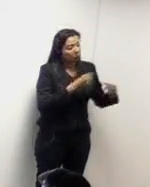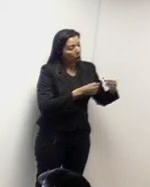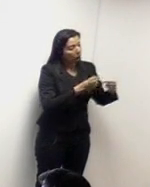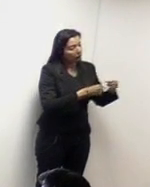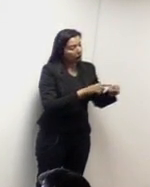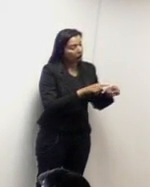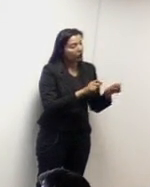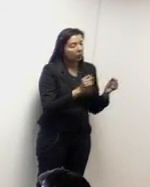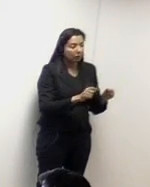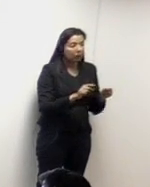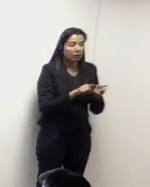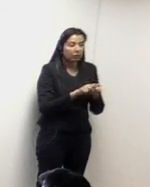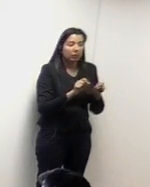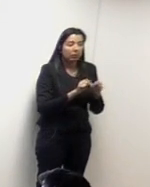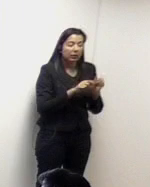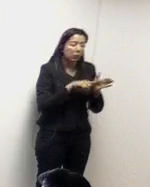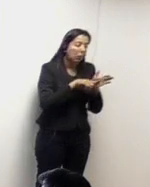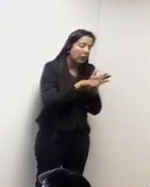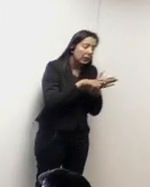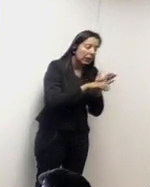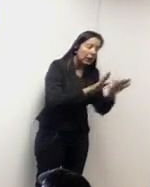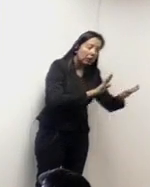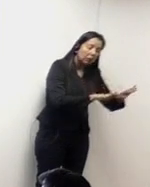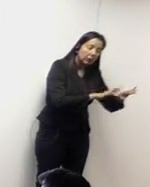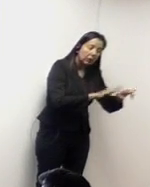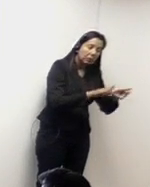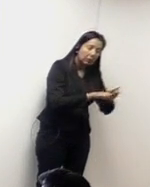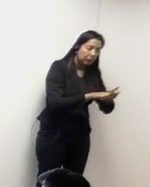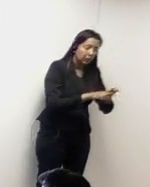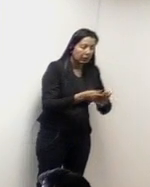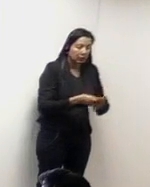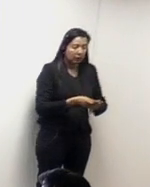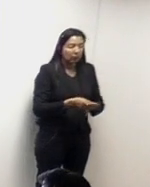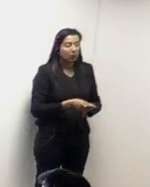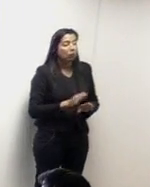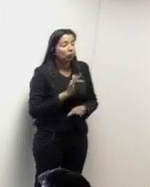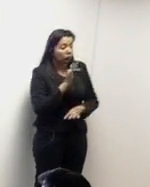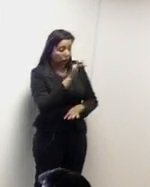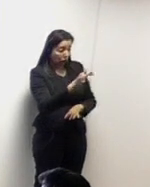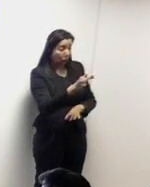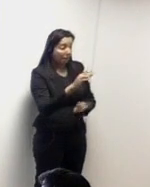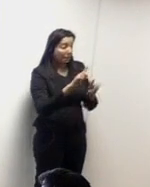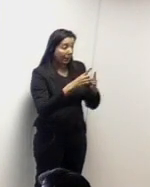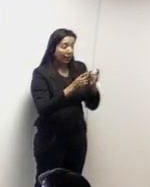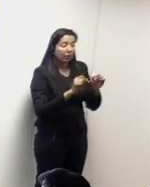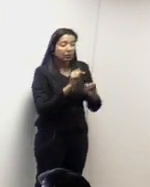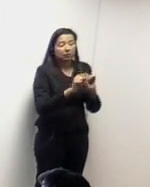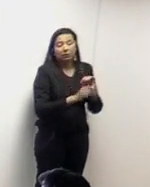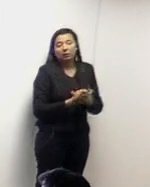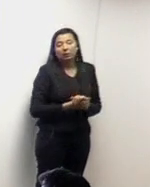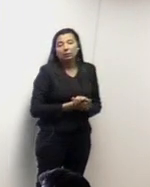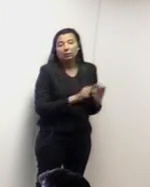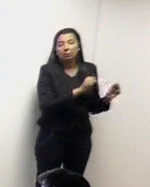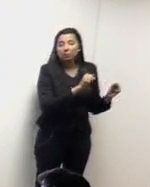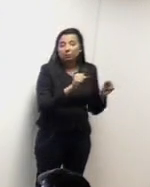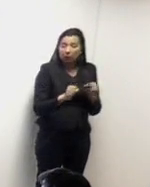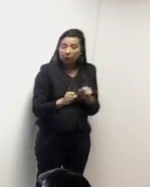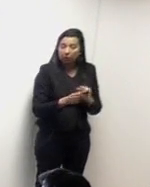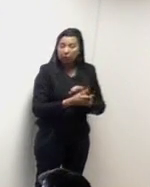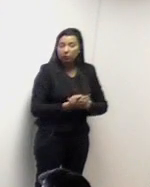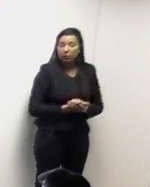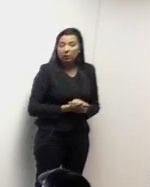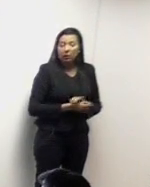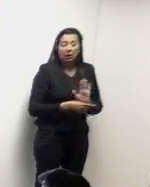analysis. This is, I'm gonna look at some examples in the future, but this allows us to set sliders and knobs and see,